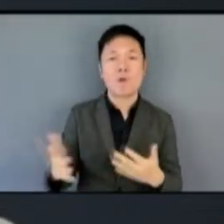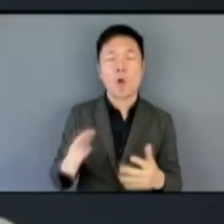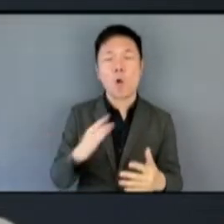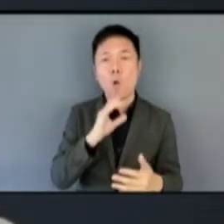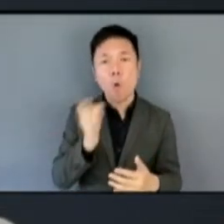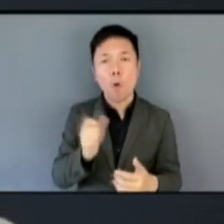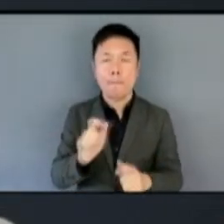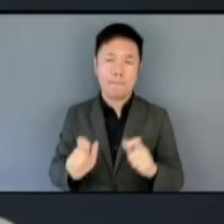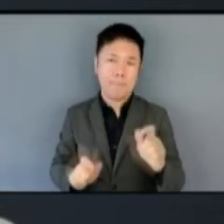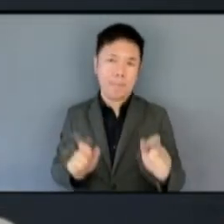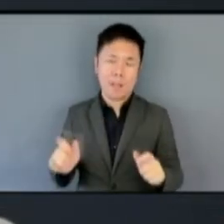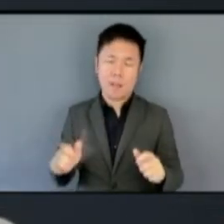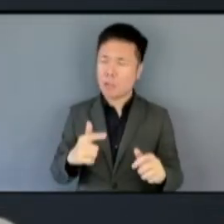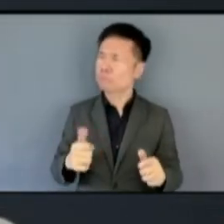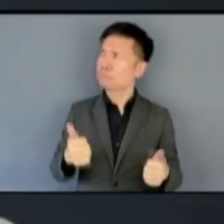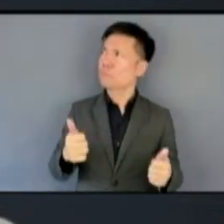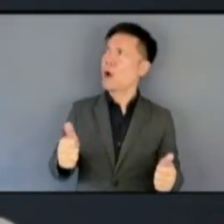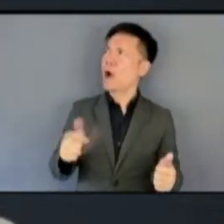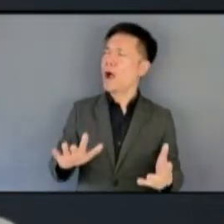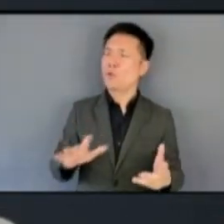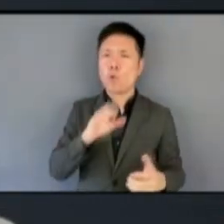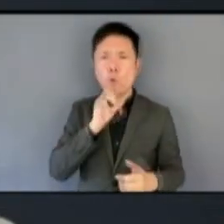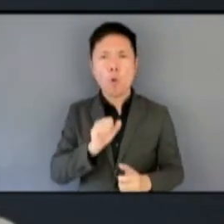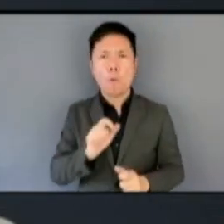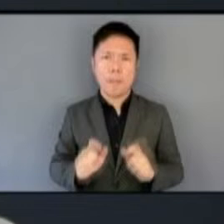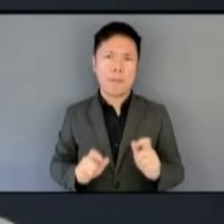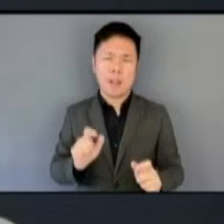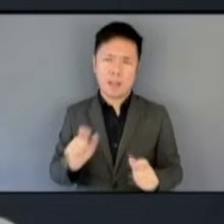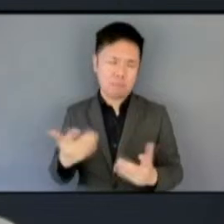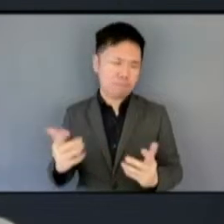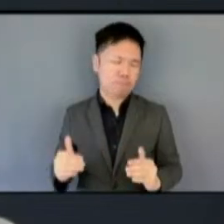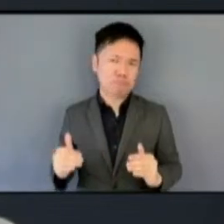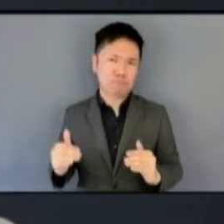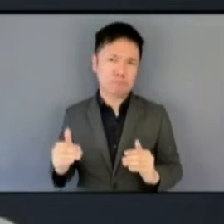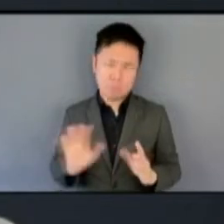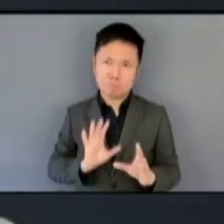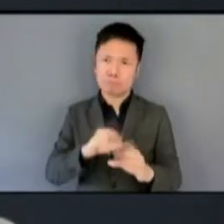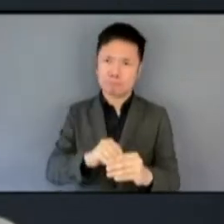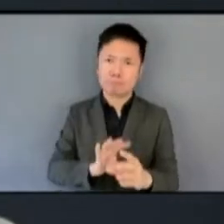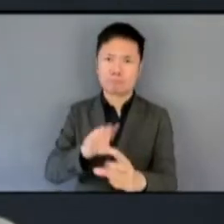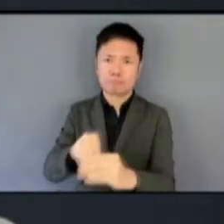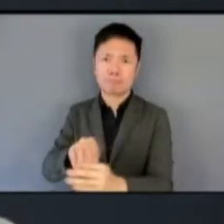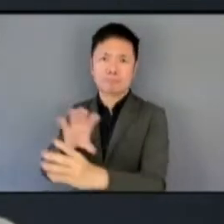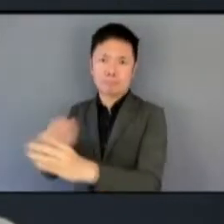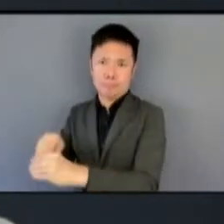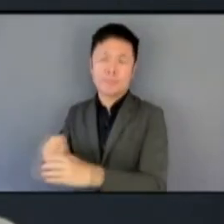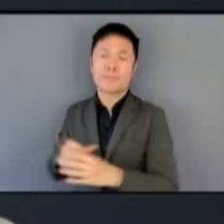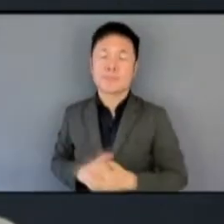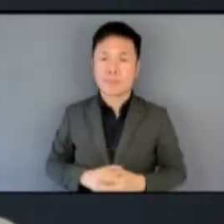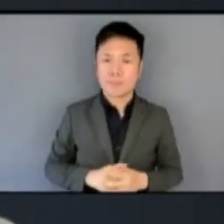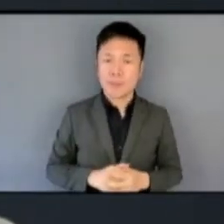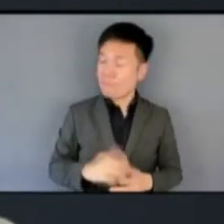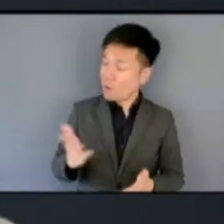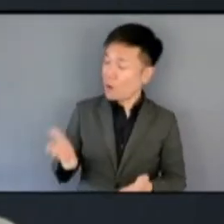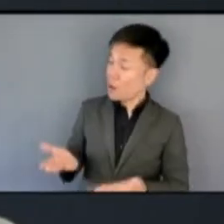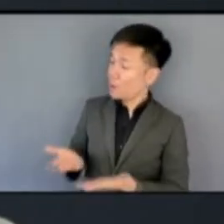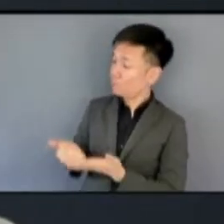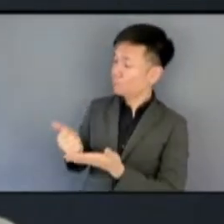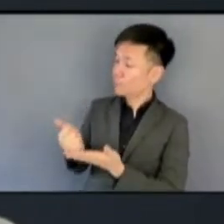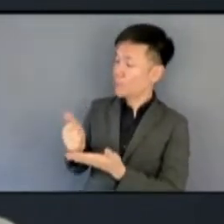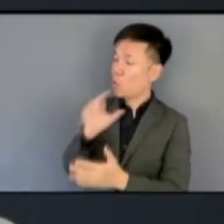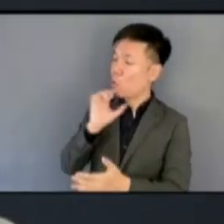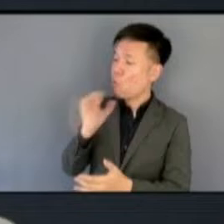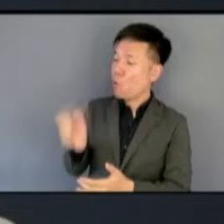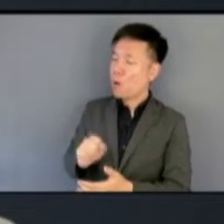in a productive way, and at the same time being better prepared for their future. Tech has huge benefits. It also has